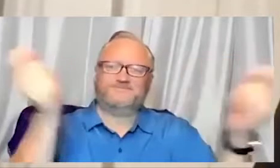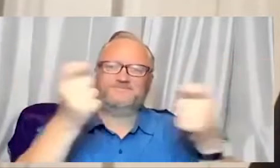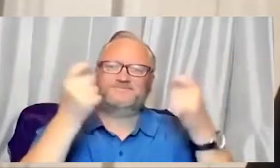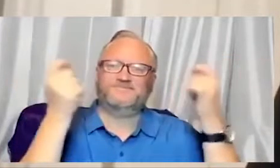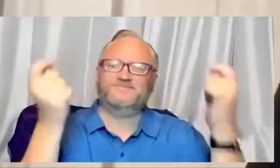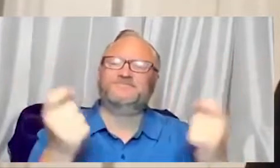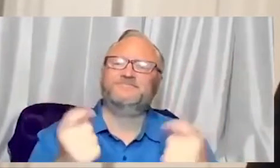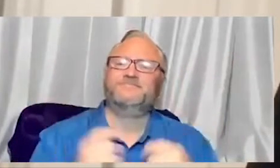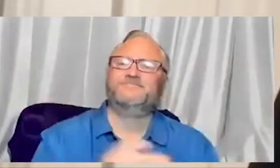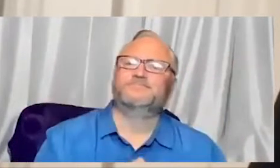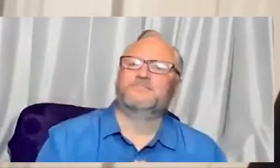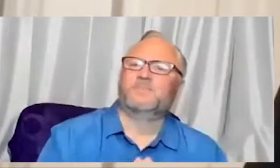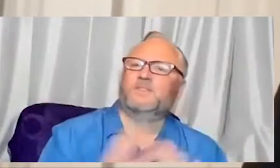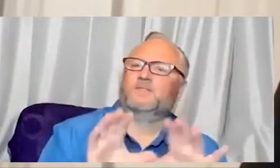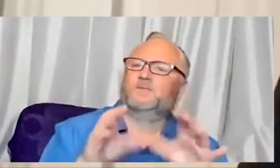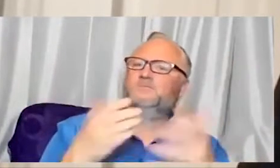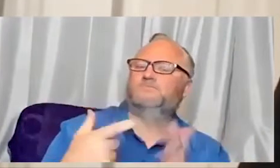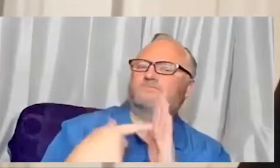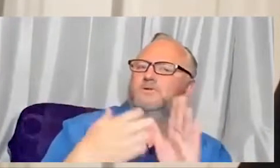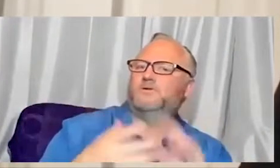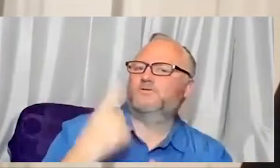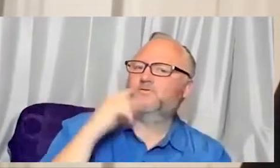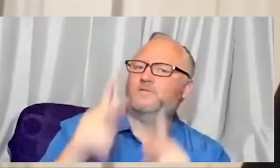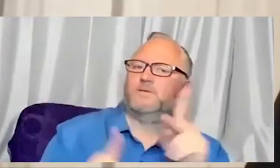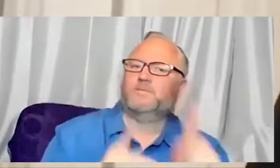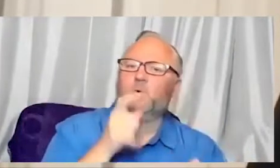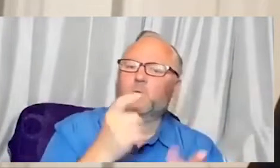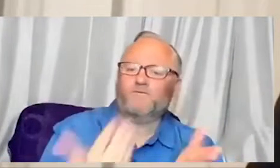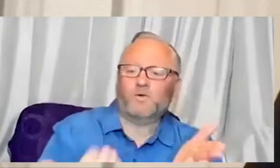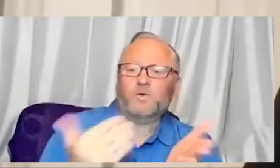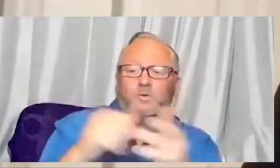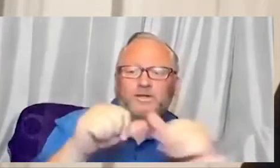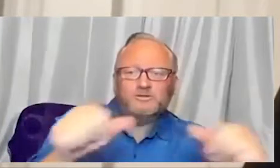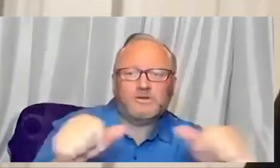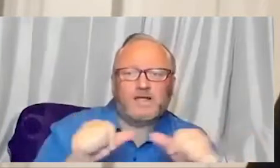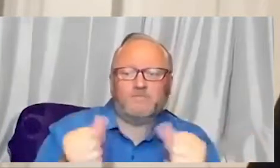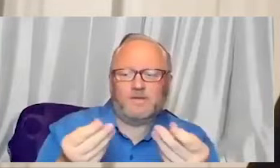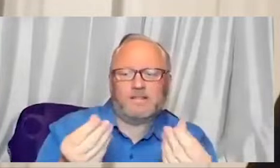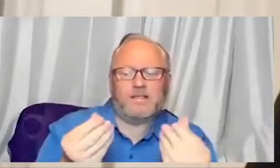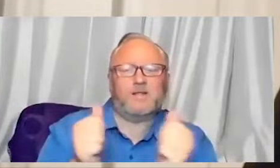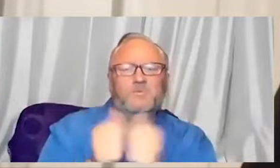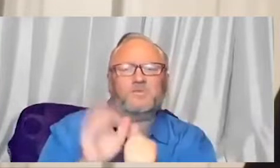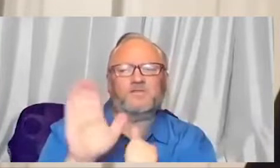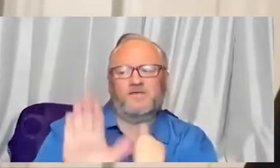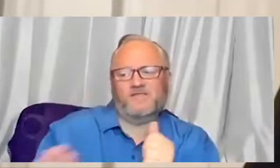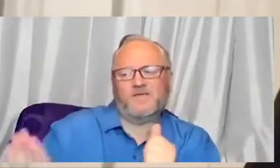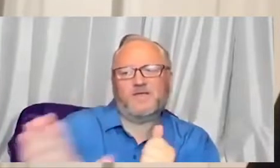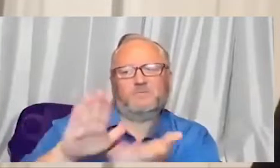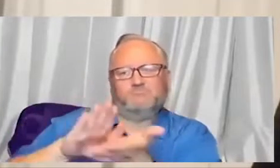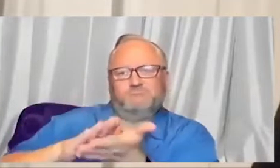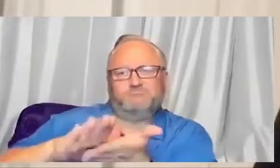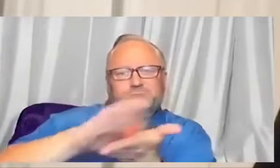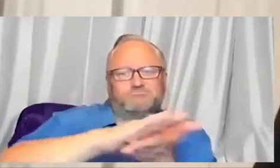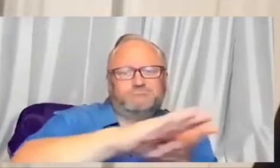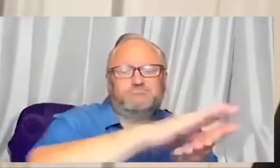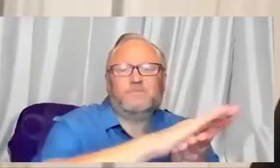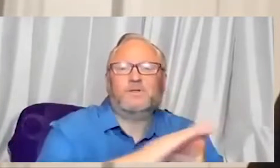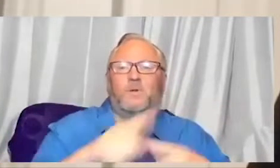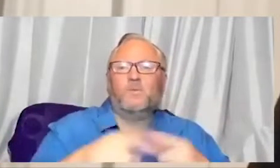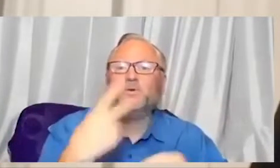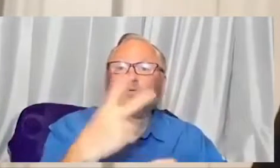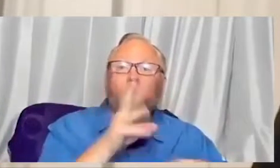delegation for only those who have reshaped land with their cleansing. The meeting of two rivers